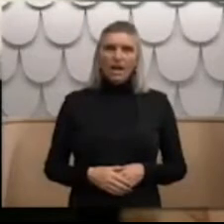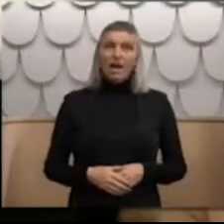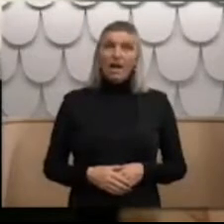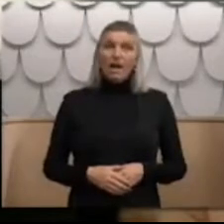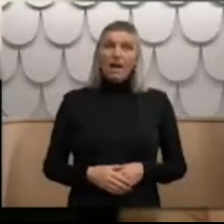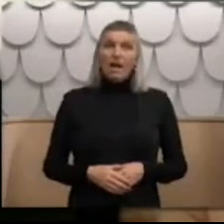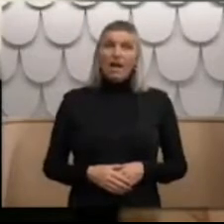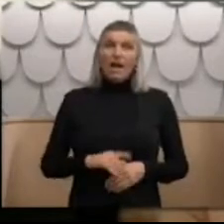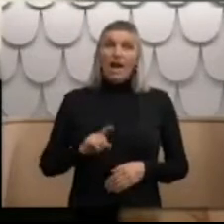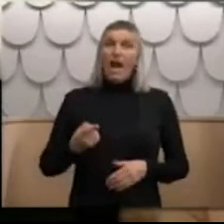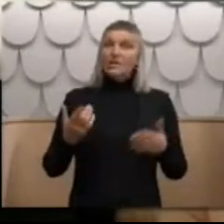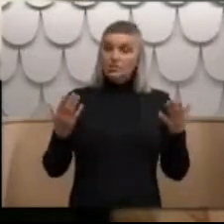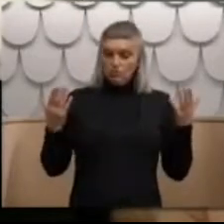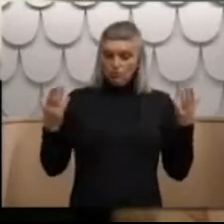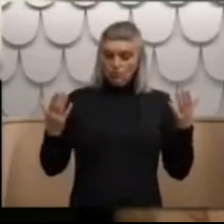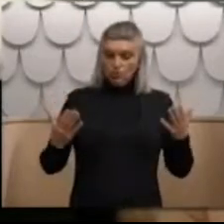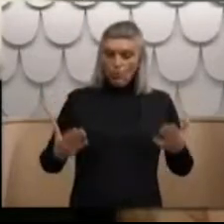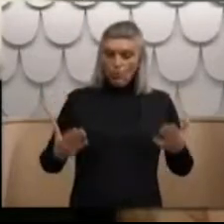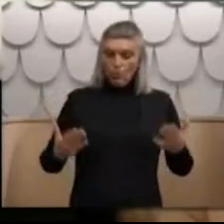Yes. Kia ora, Donald, thank you for that.